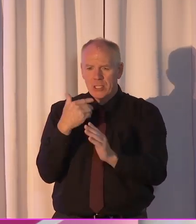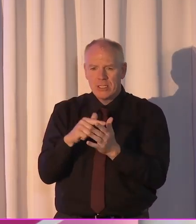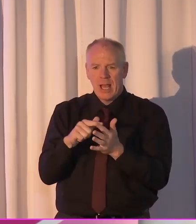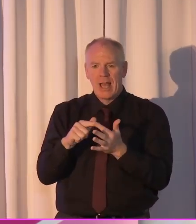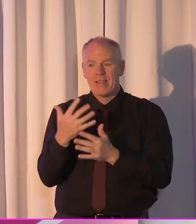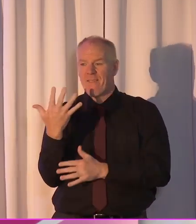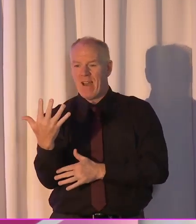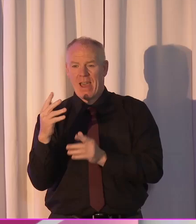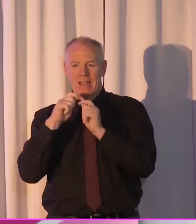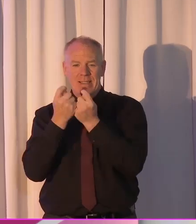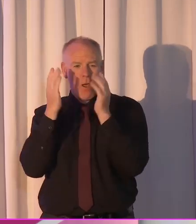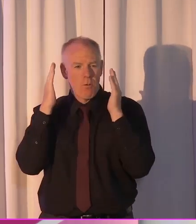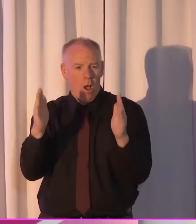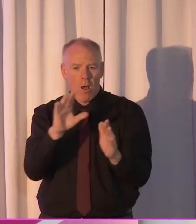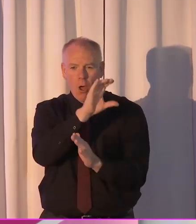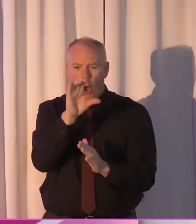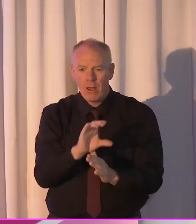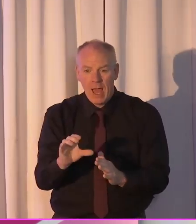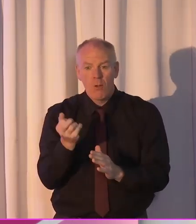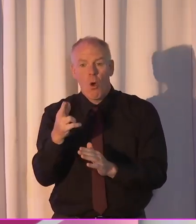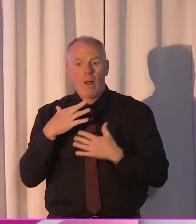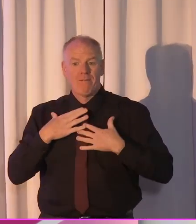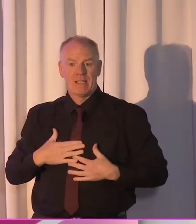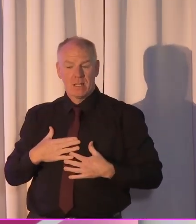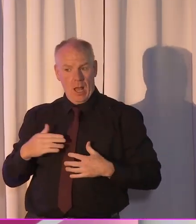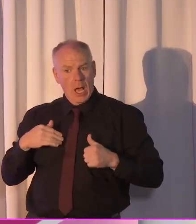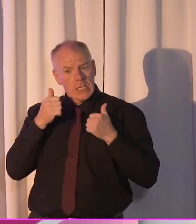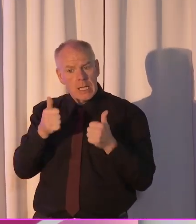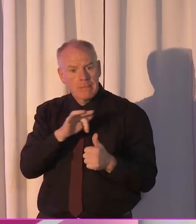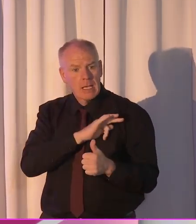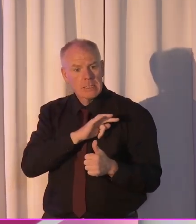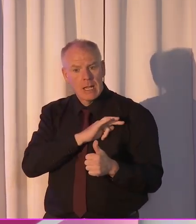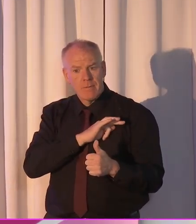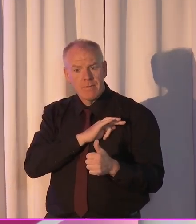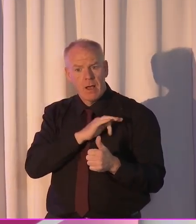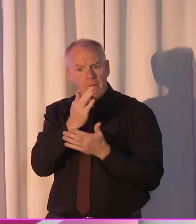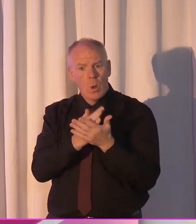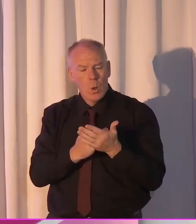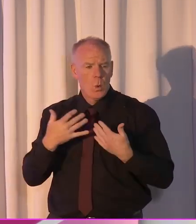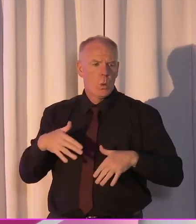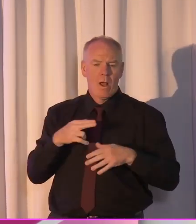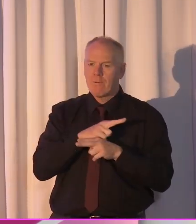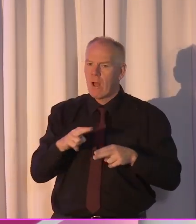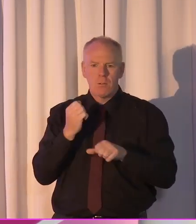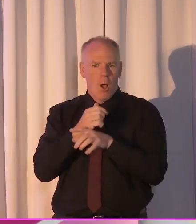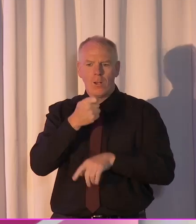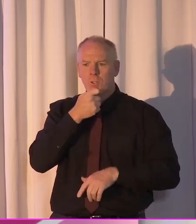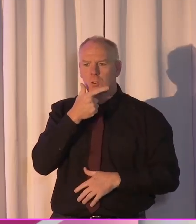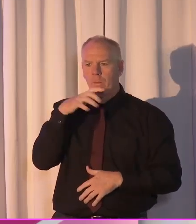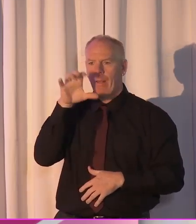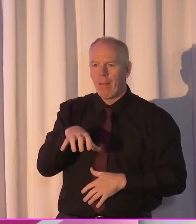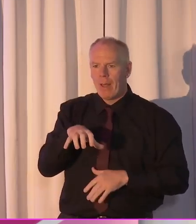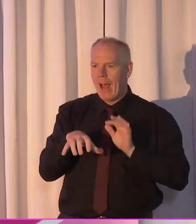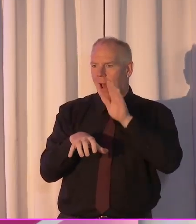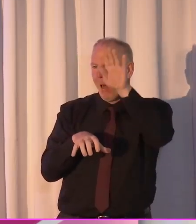hall style events online and in person, of which I attended quite a few of them, and it wasn't all based in Dublin. They